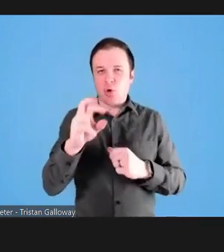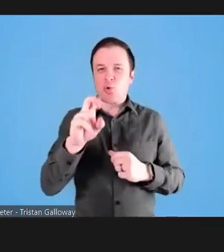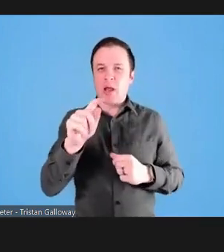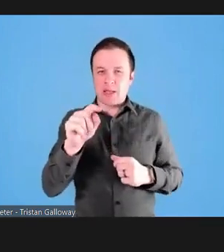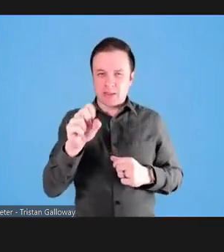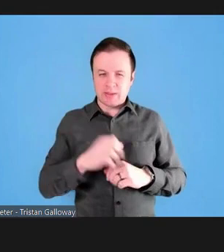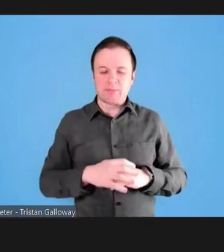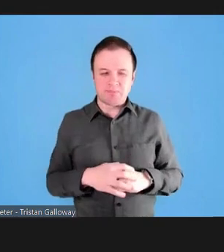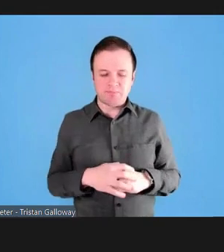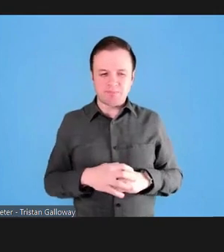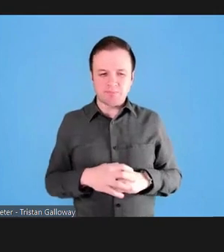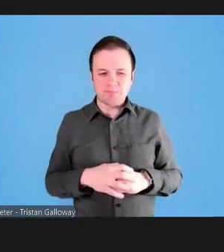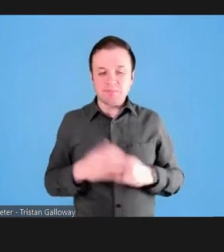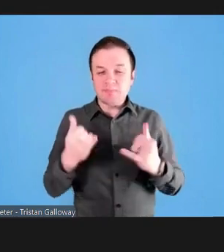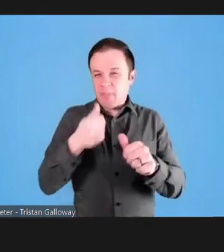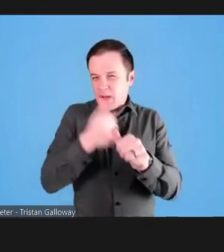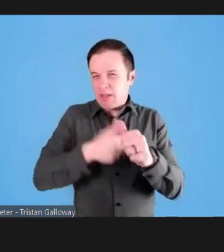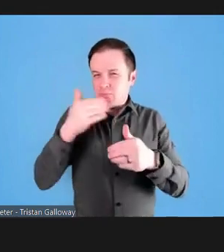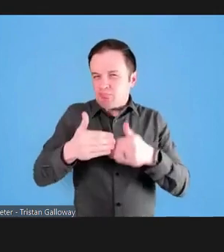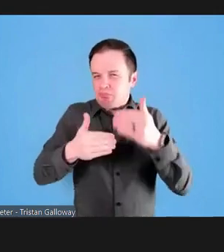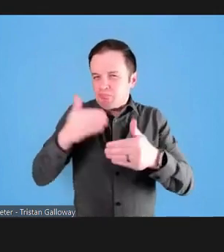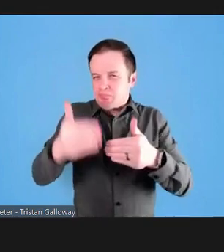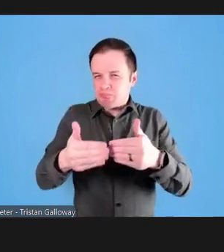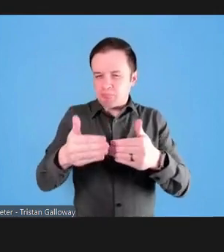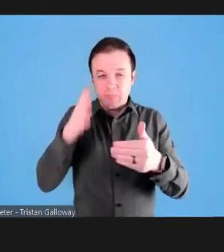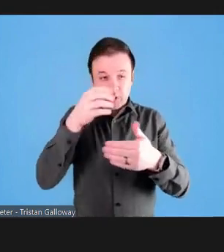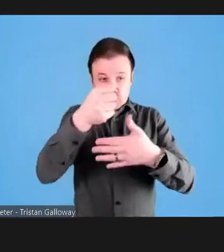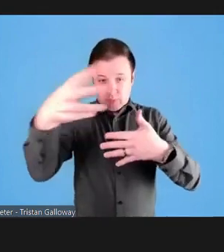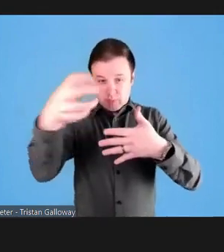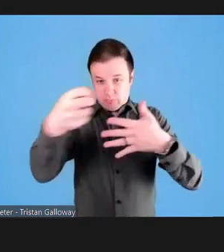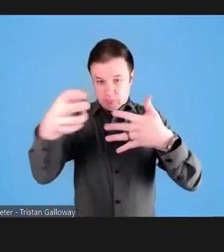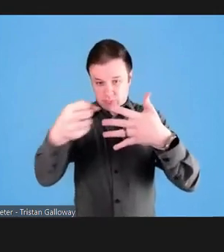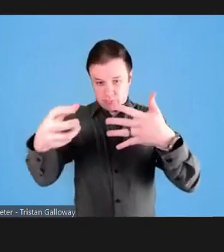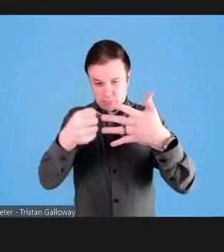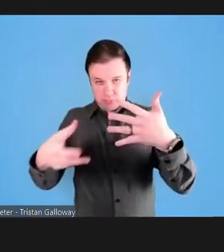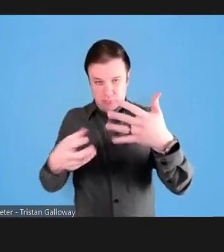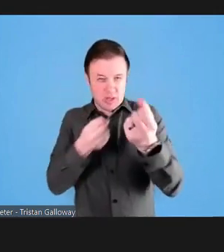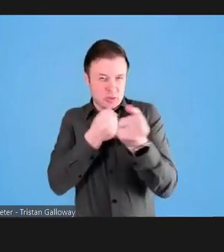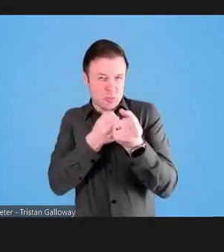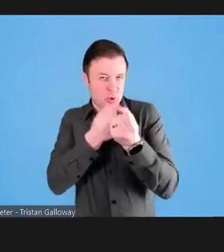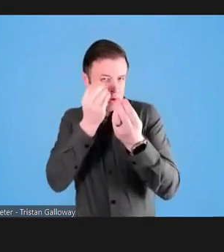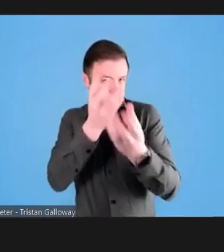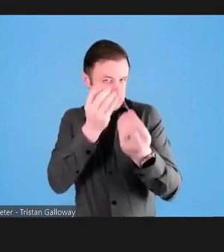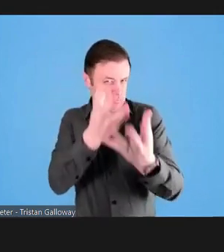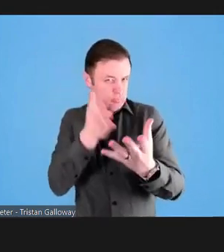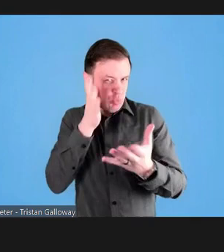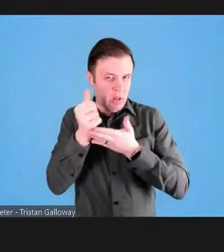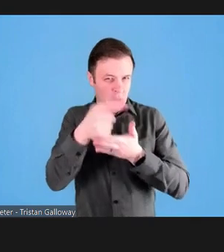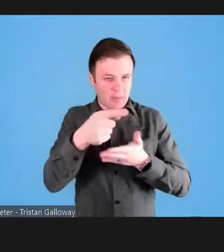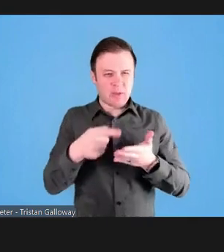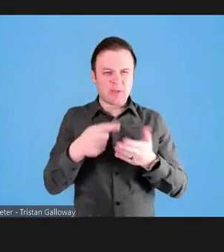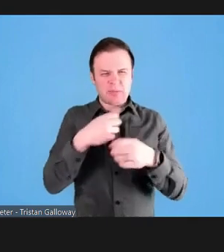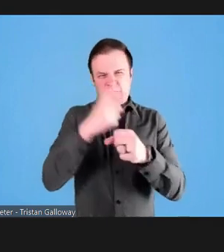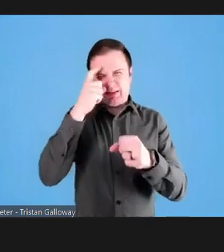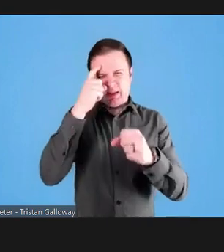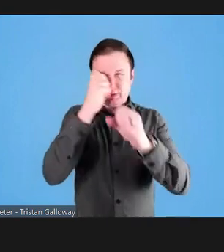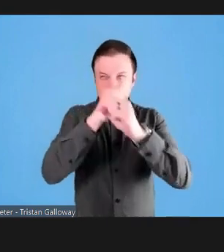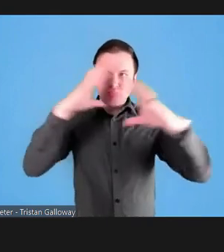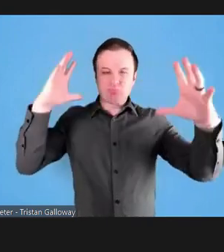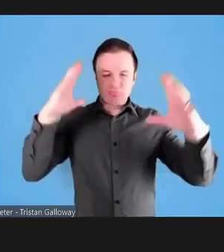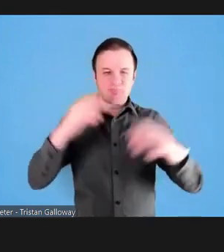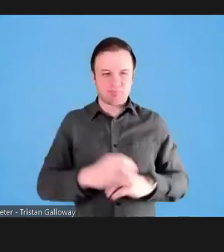through each step, breaking down the activities and all of the supporting materials that will help this make sense.